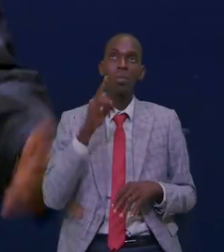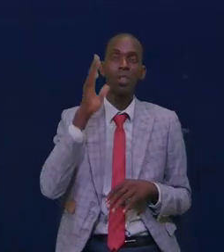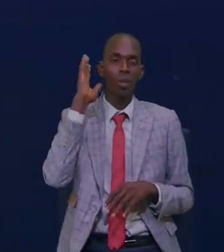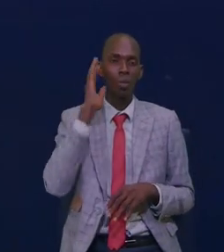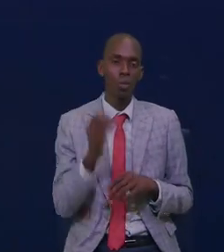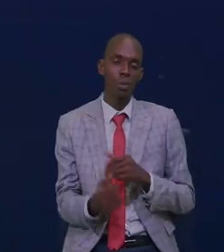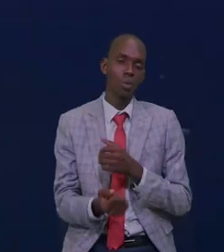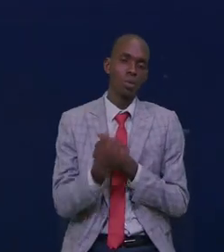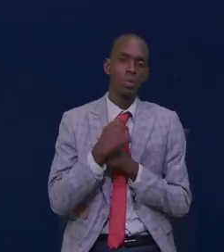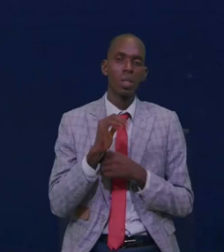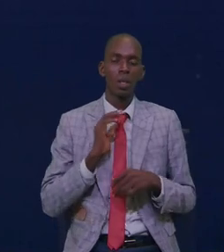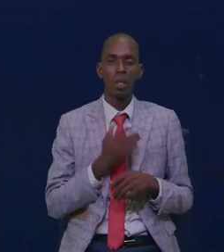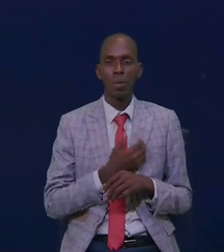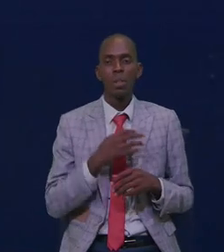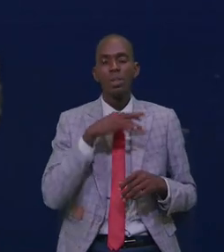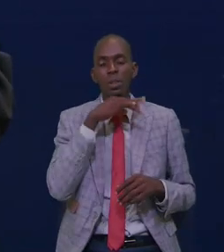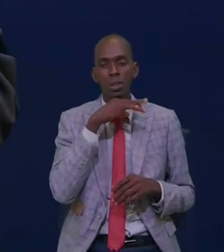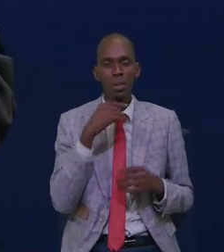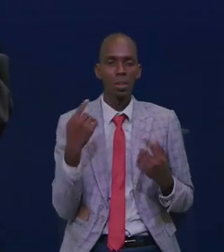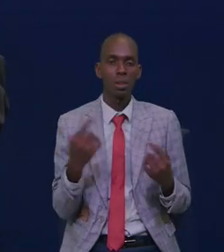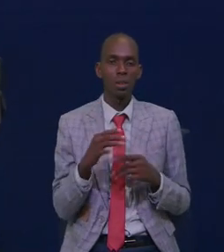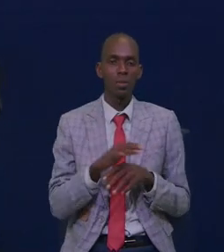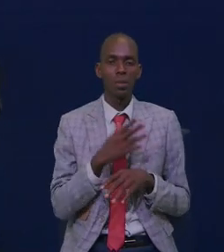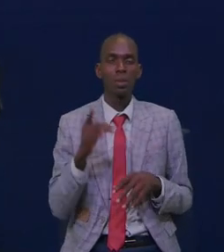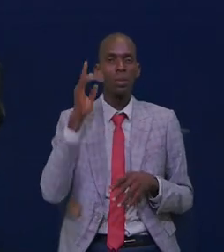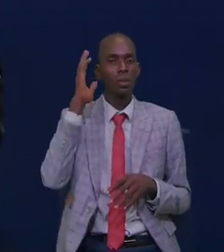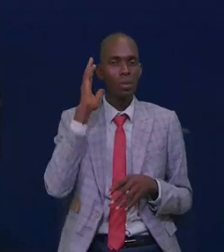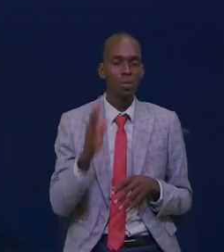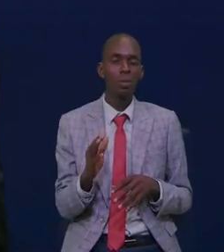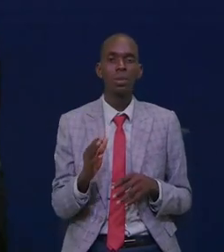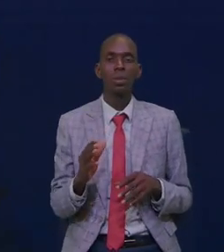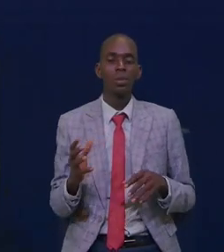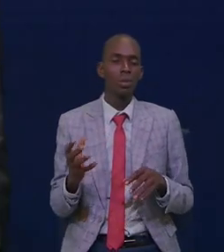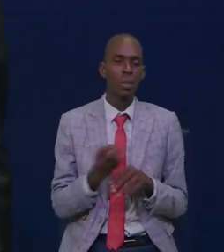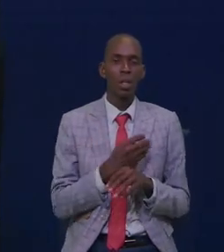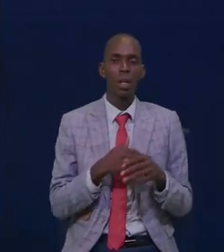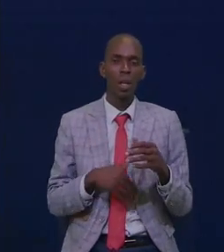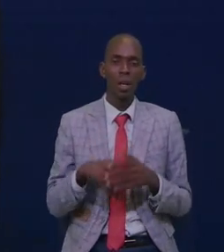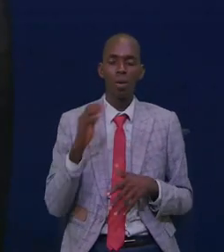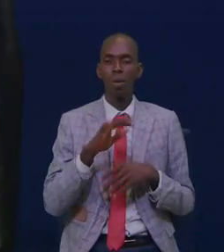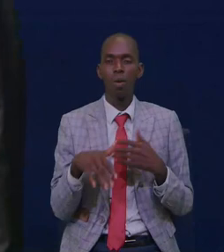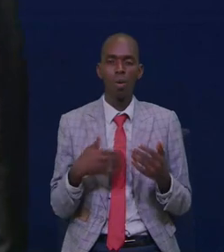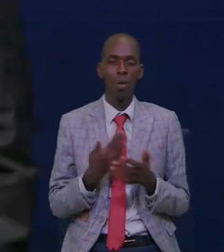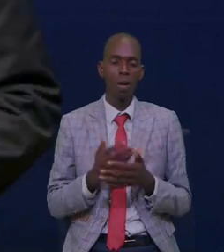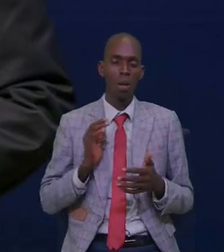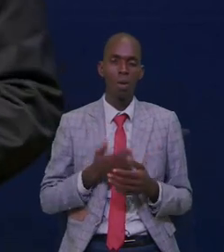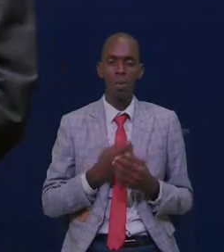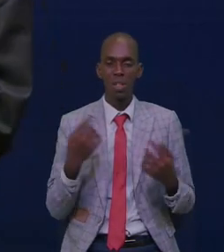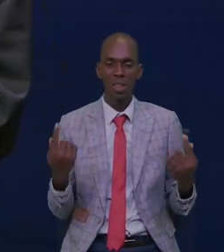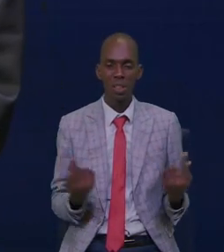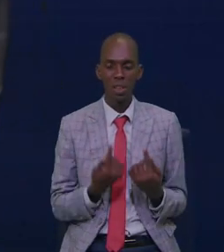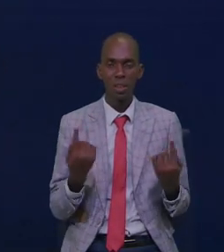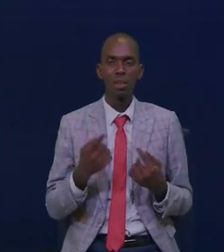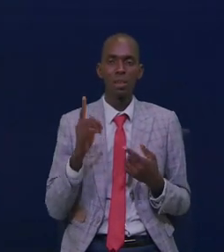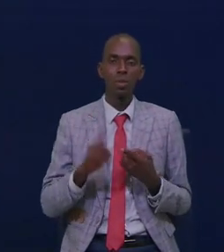our iniquities, and thou wilt cast all their sins into the depths of the sea. In